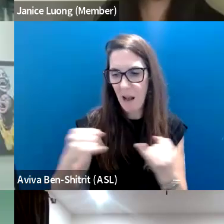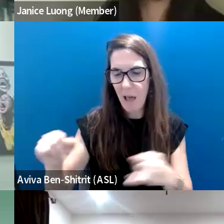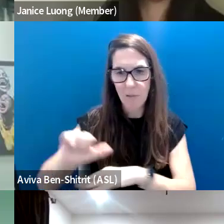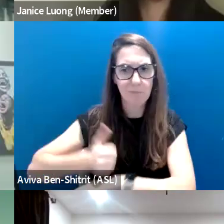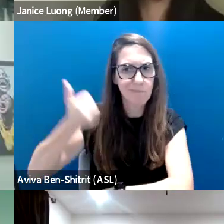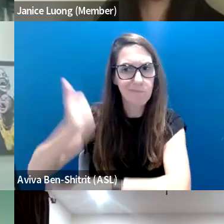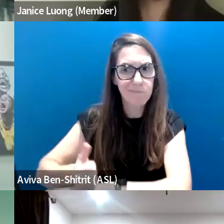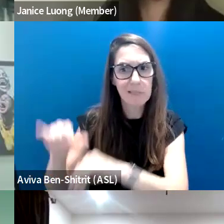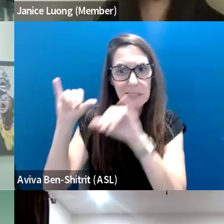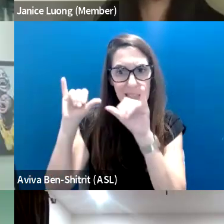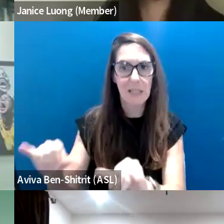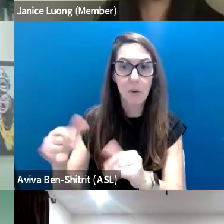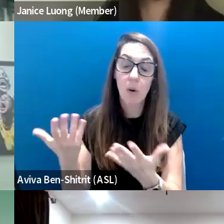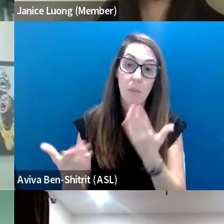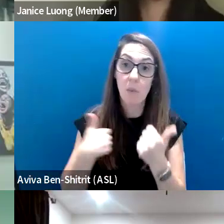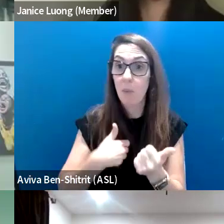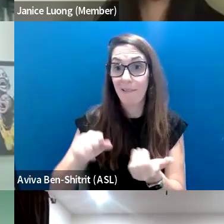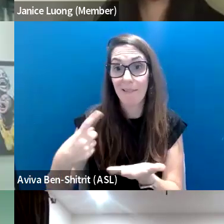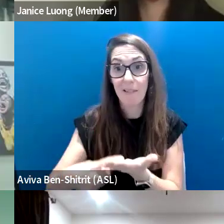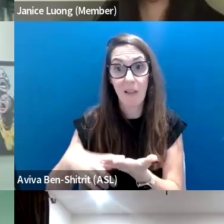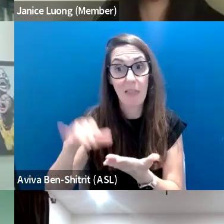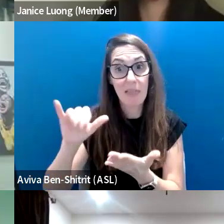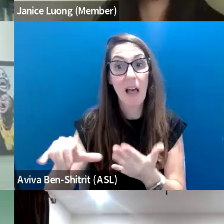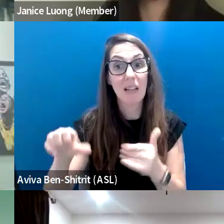talk about that possibility also.